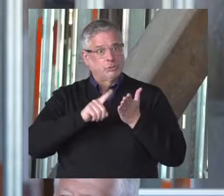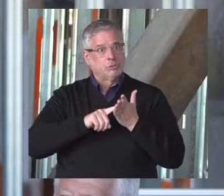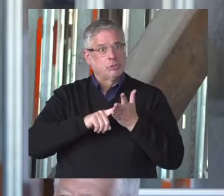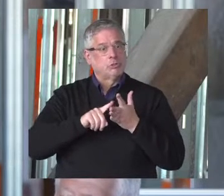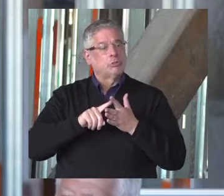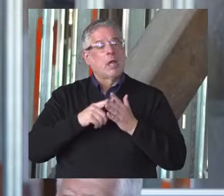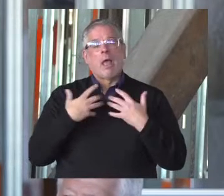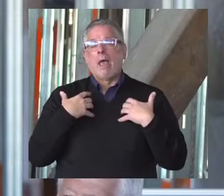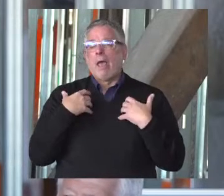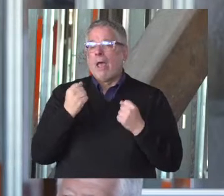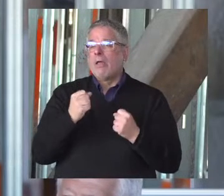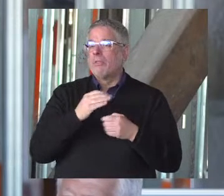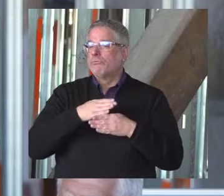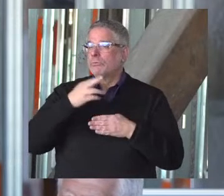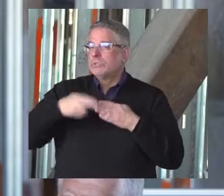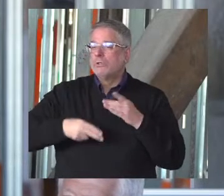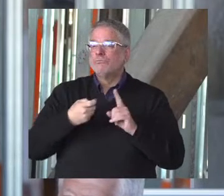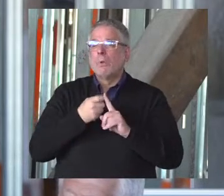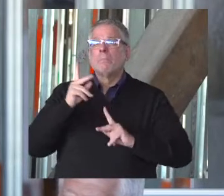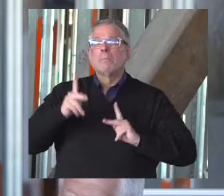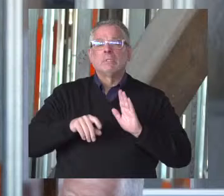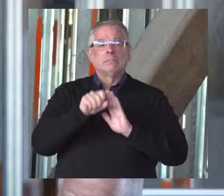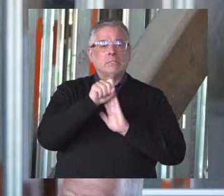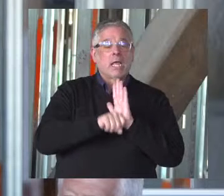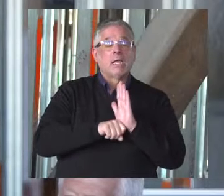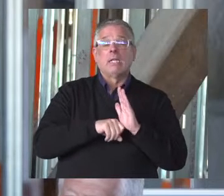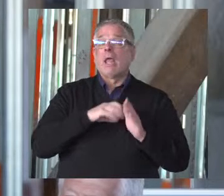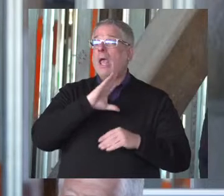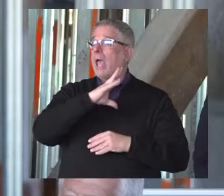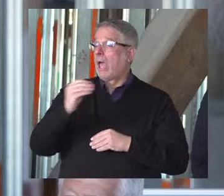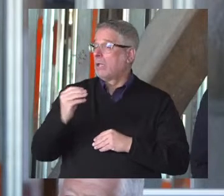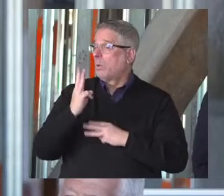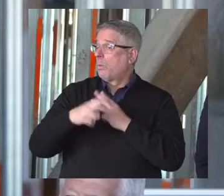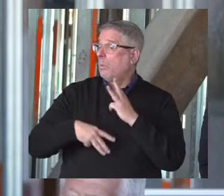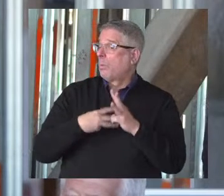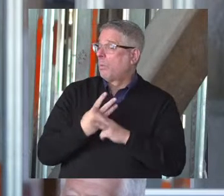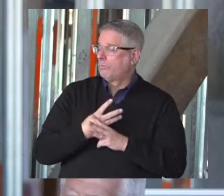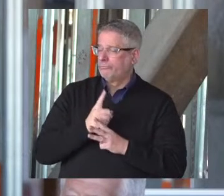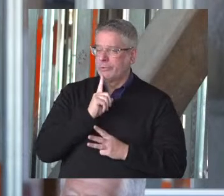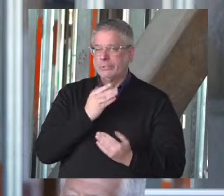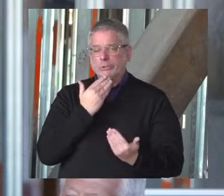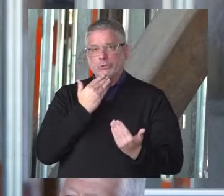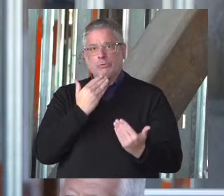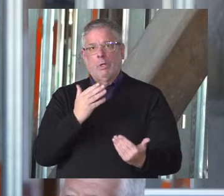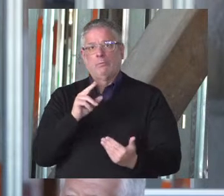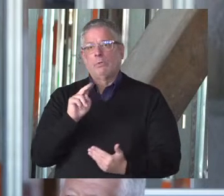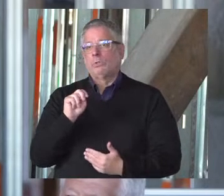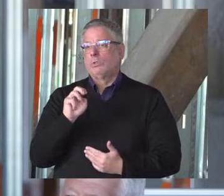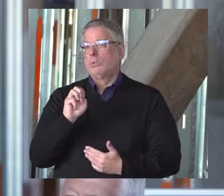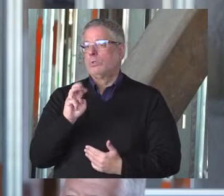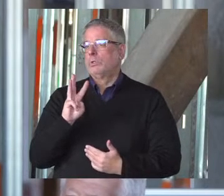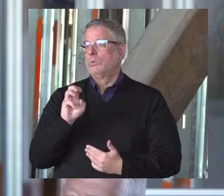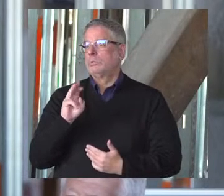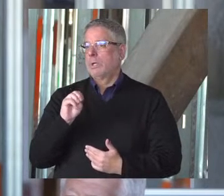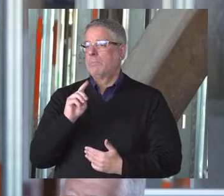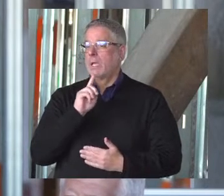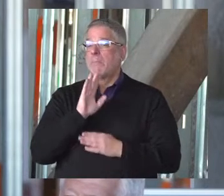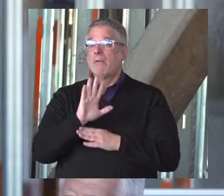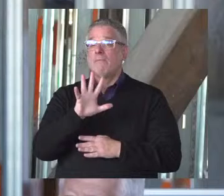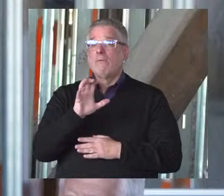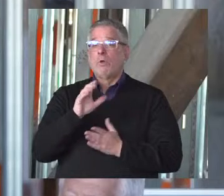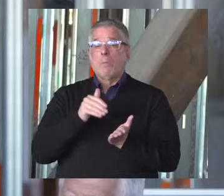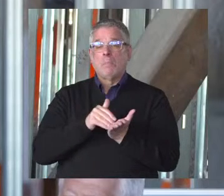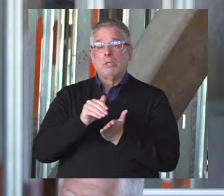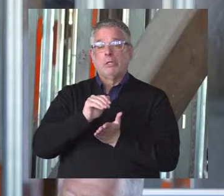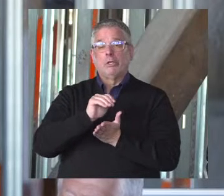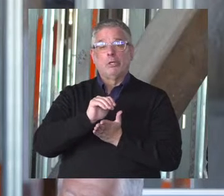health outcomes for people across the state and around the world. We're deeply grateful to Governor Newsom for committing $500 million in